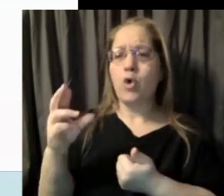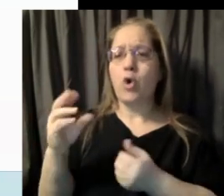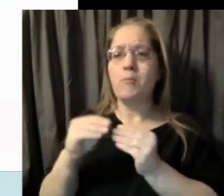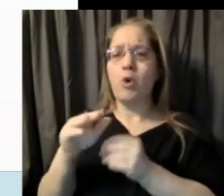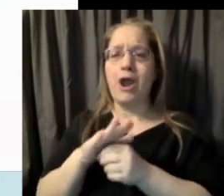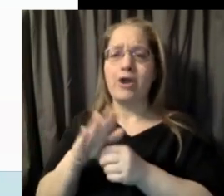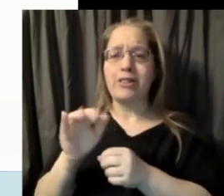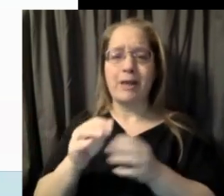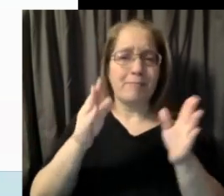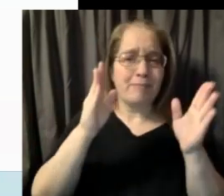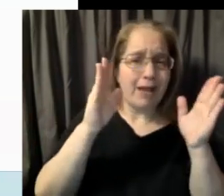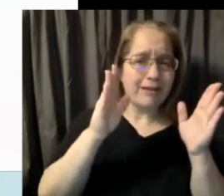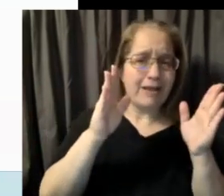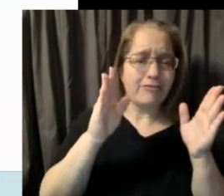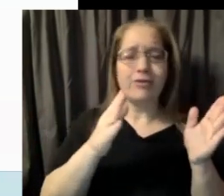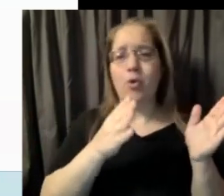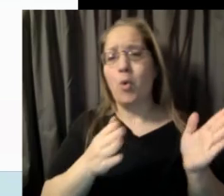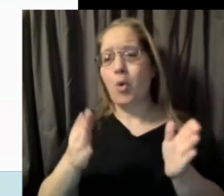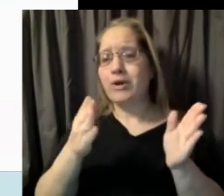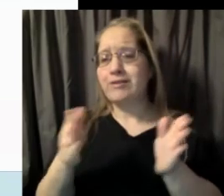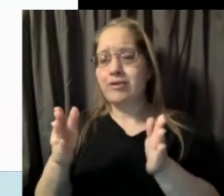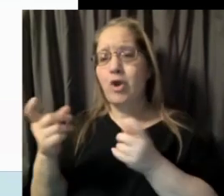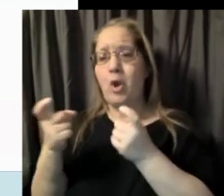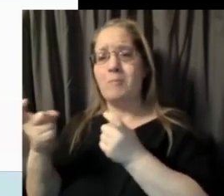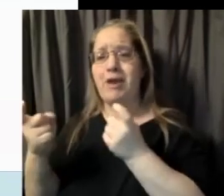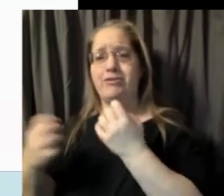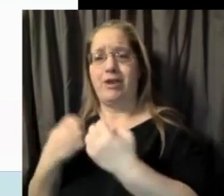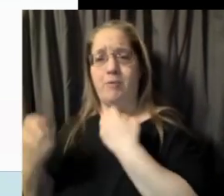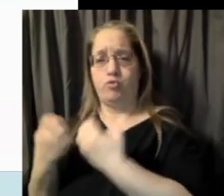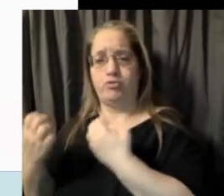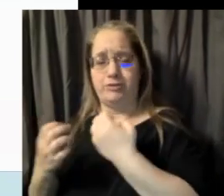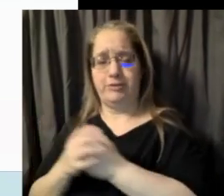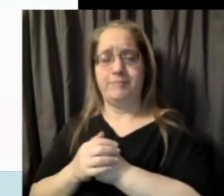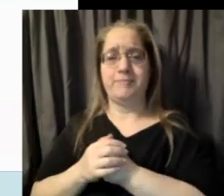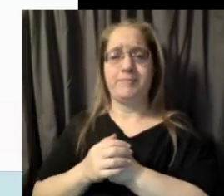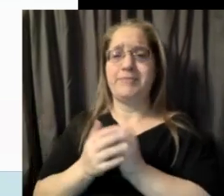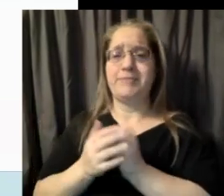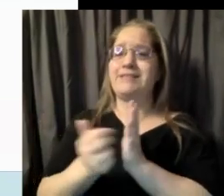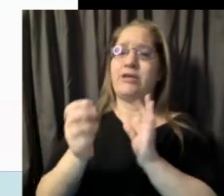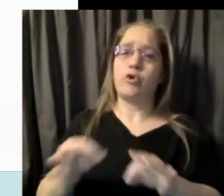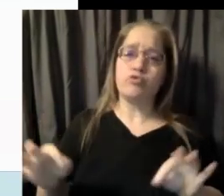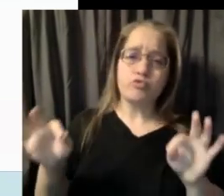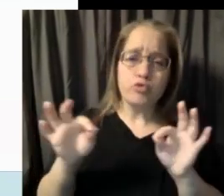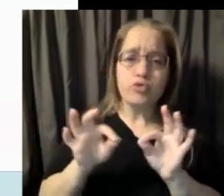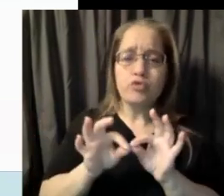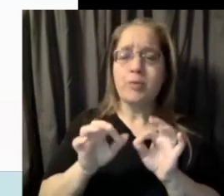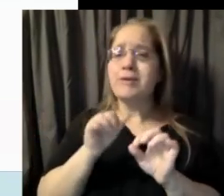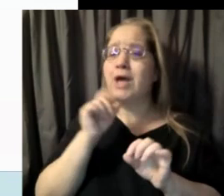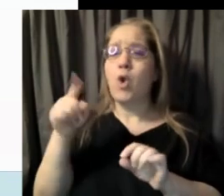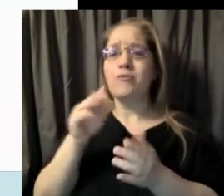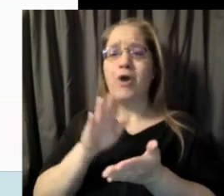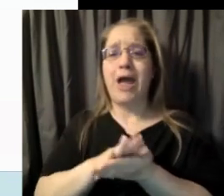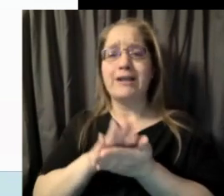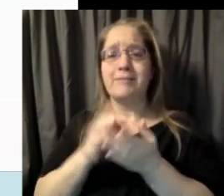paying attention, staying organized, or managing their emotions. These skills are crucial, but not just for academic